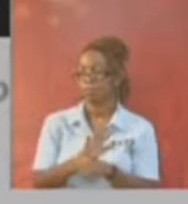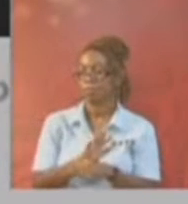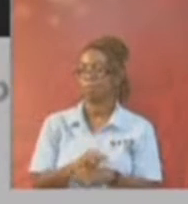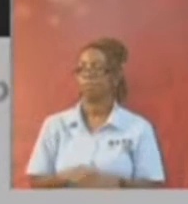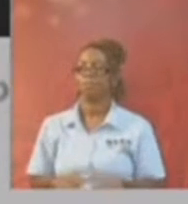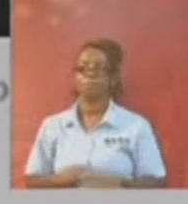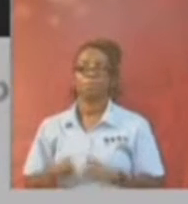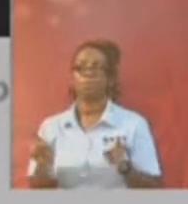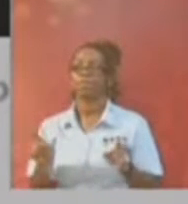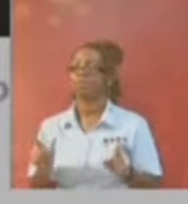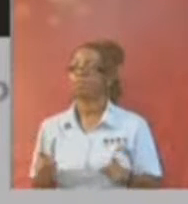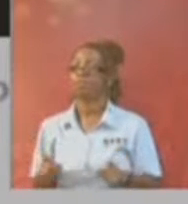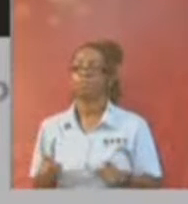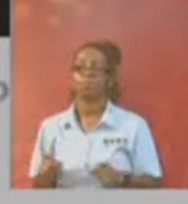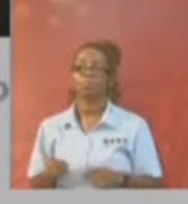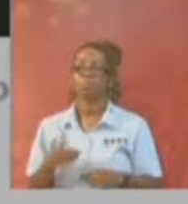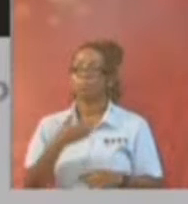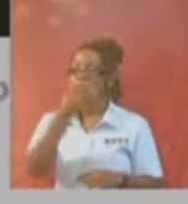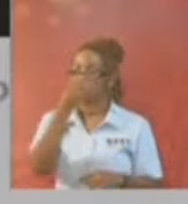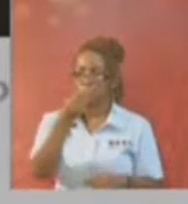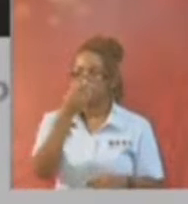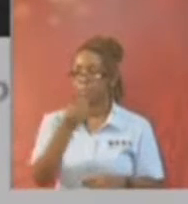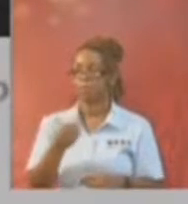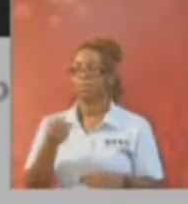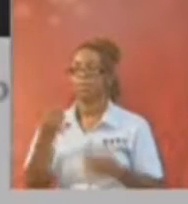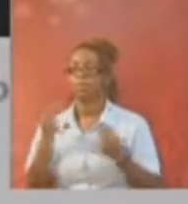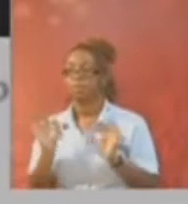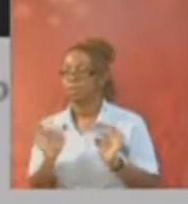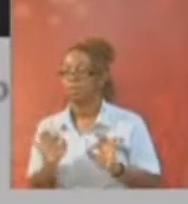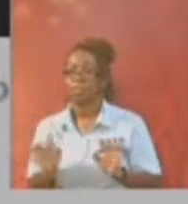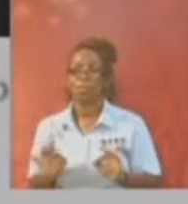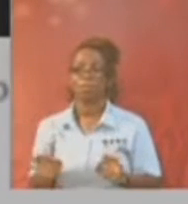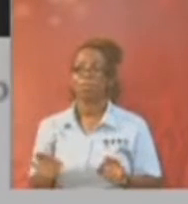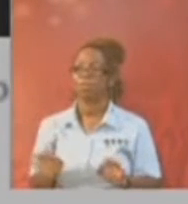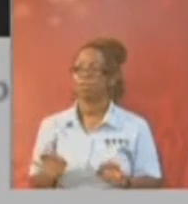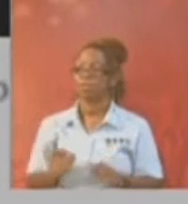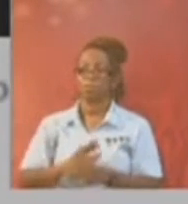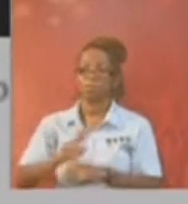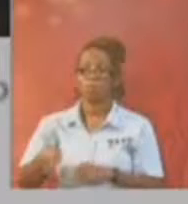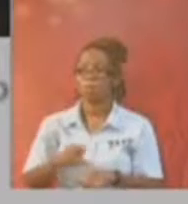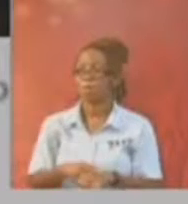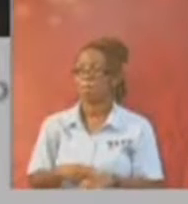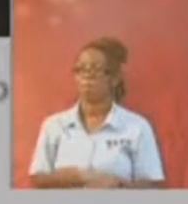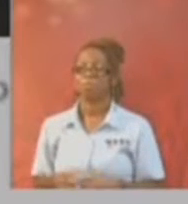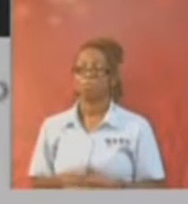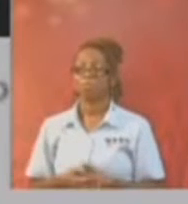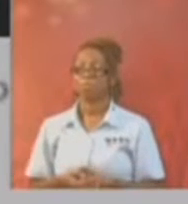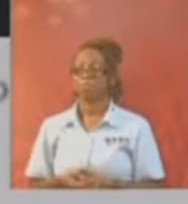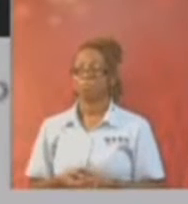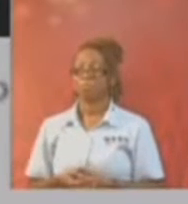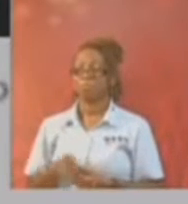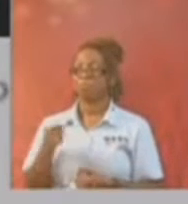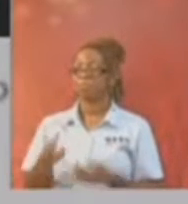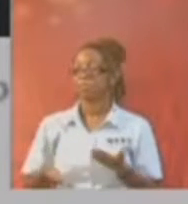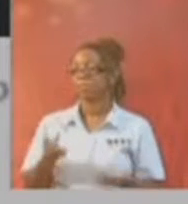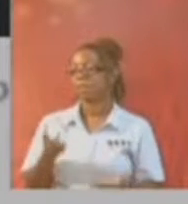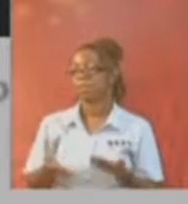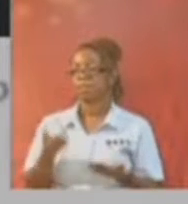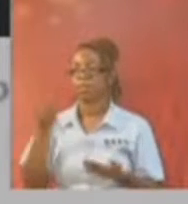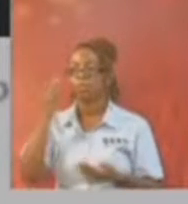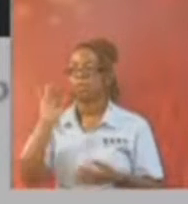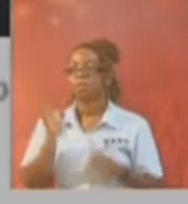currently with infection, who never showed any symptoms at all. They were asymptomatic, and most of those may or may not have been in contact with someone